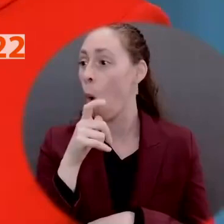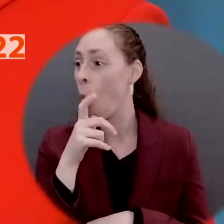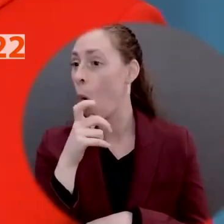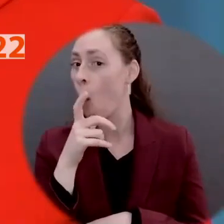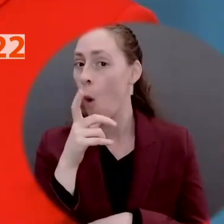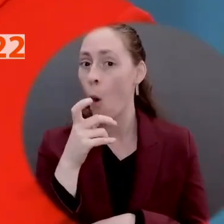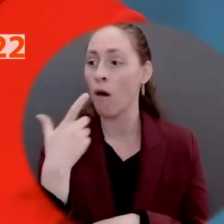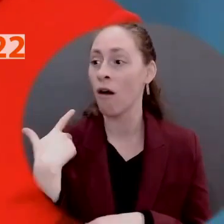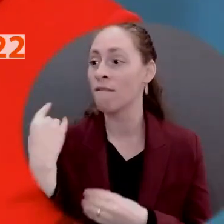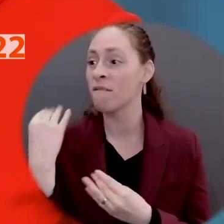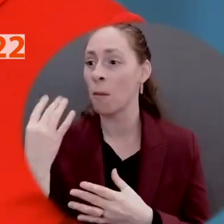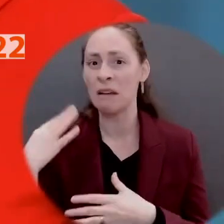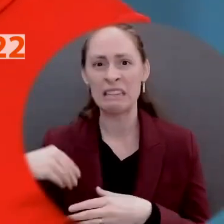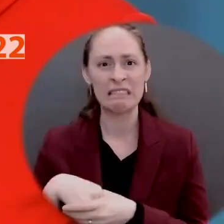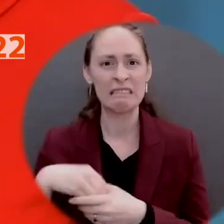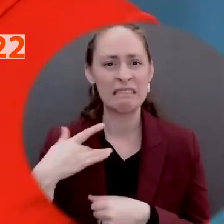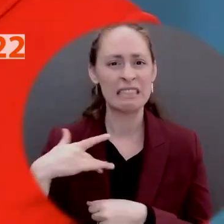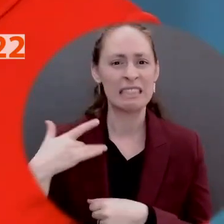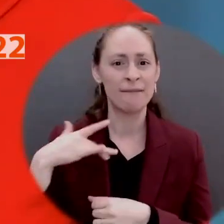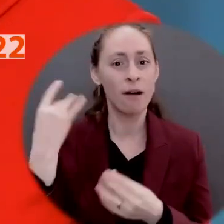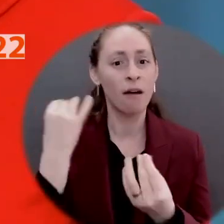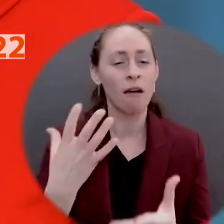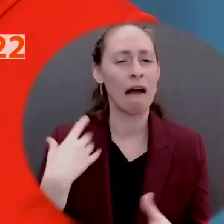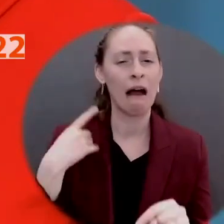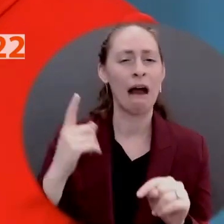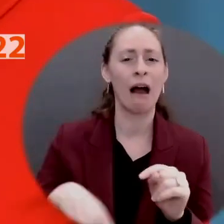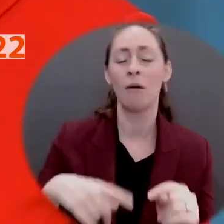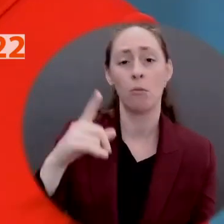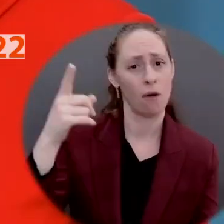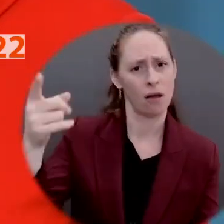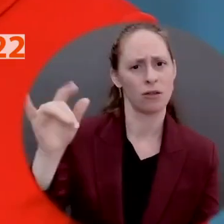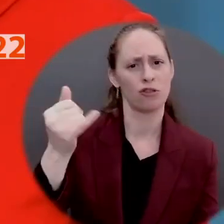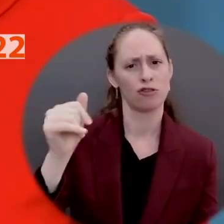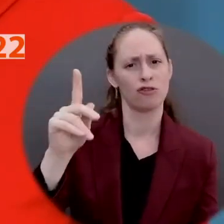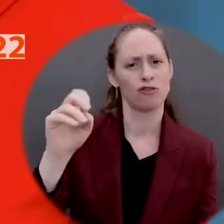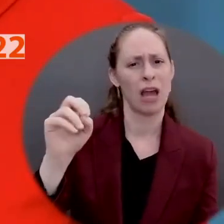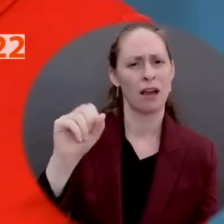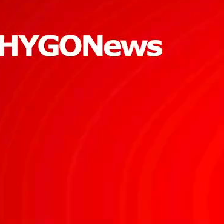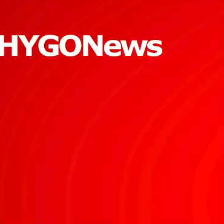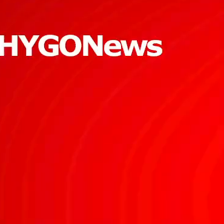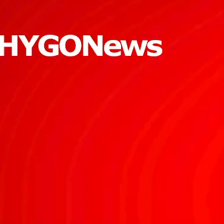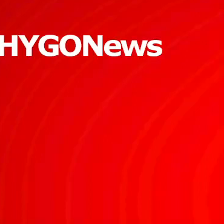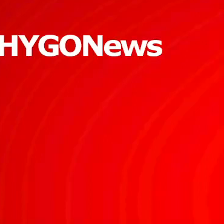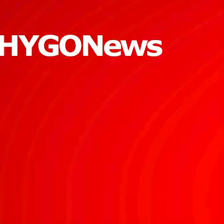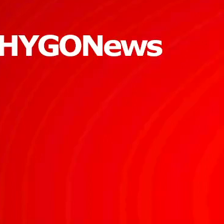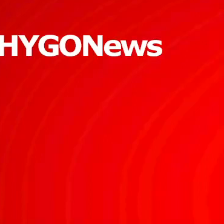week, and you heard Jake Sullivan convey very clearly, is that we were in the window. We remain in the window.